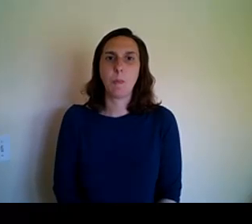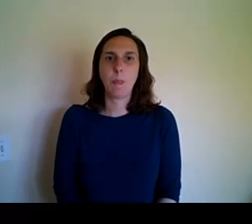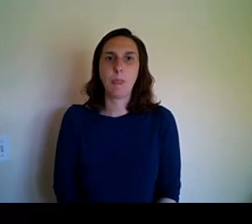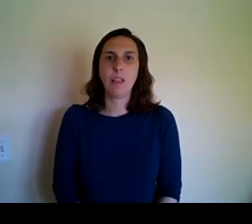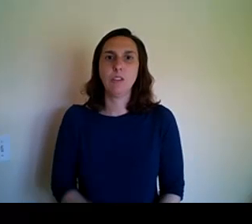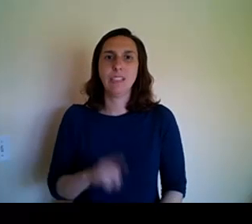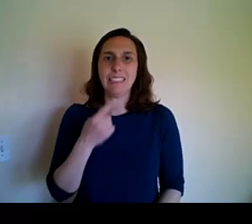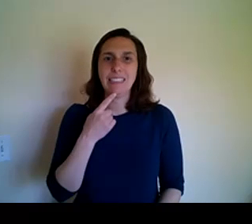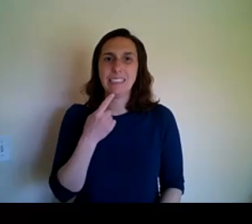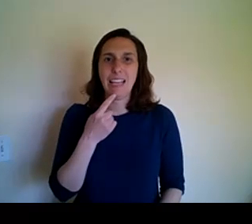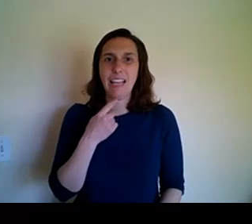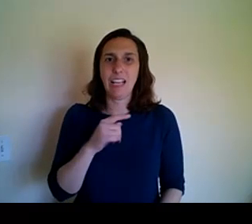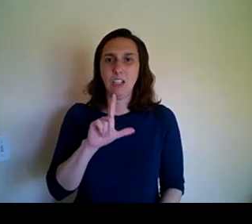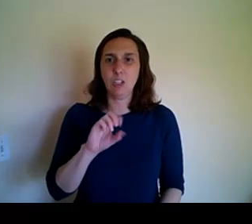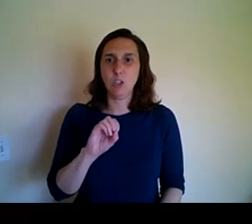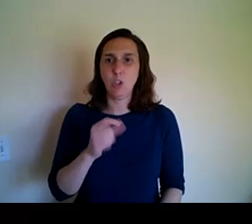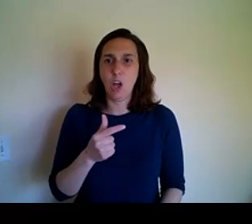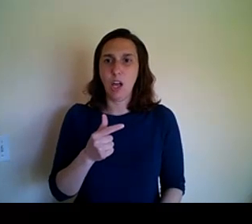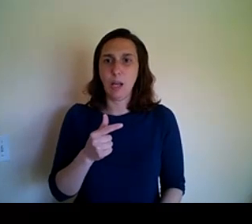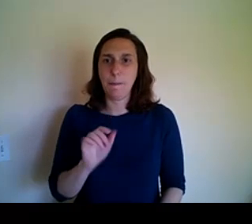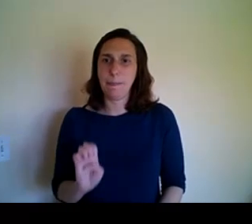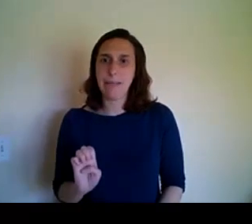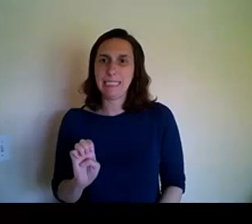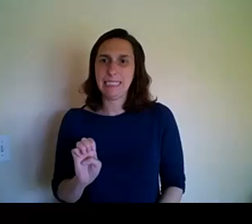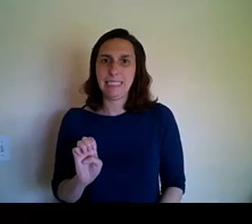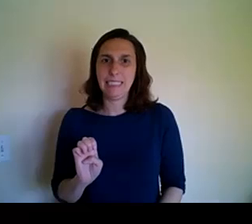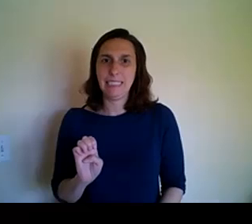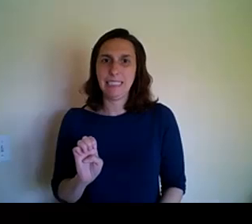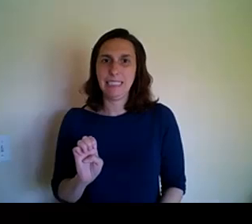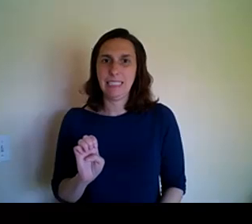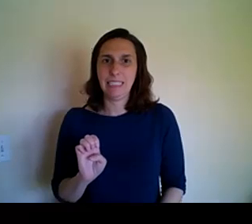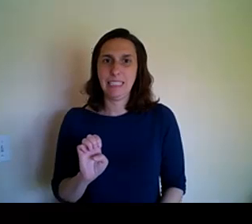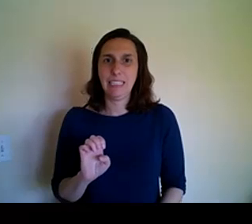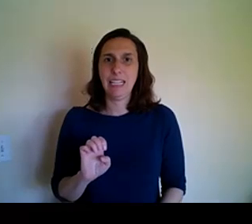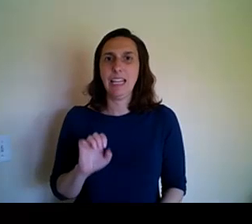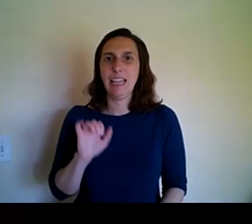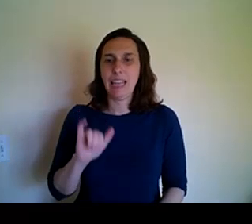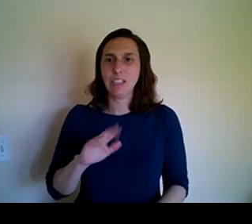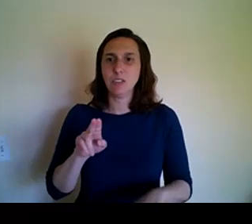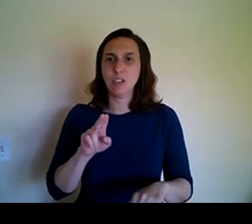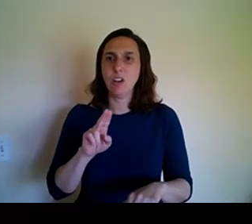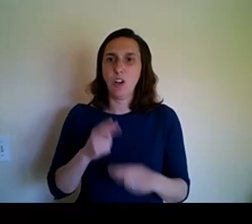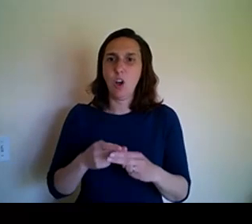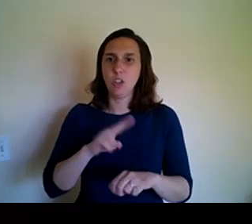log base e. And this is called the natural logarithm.